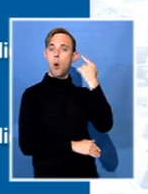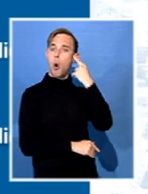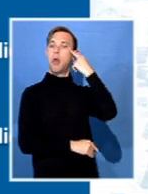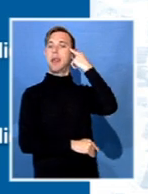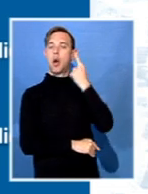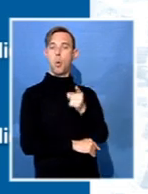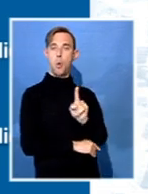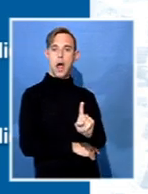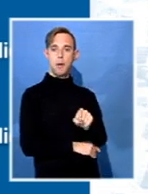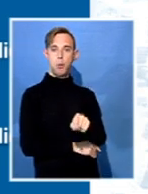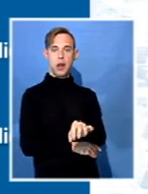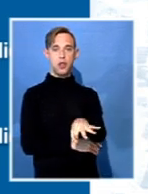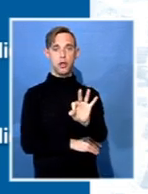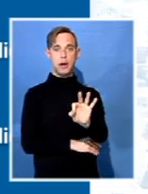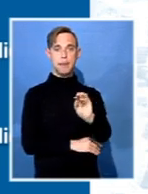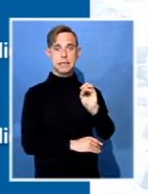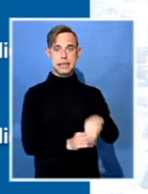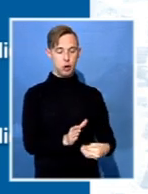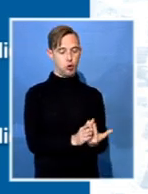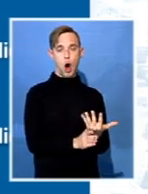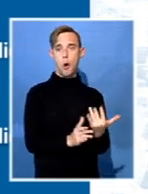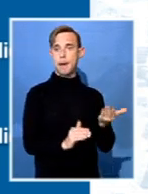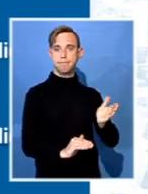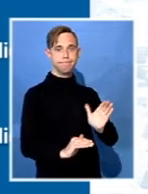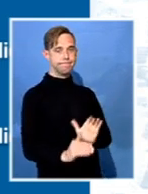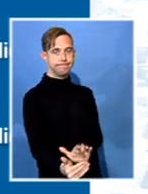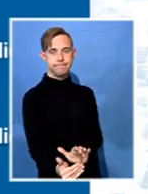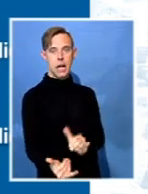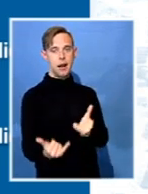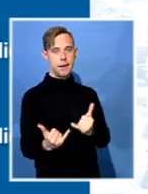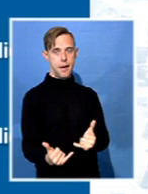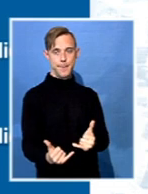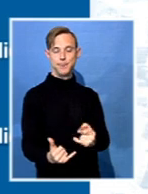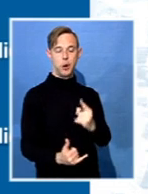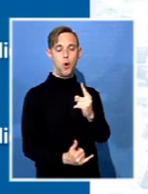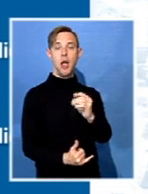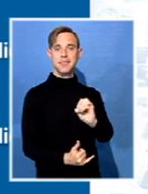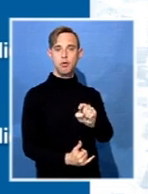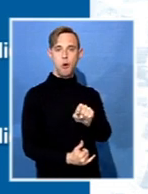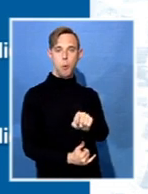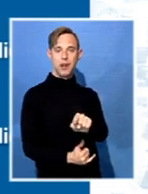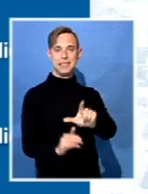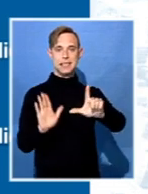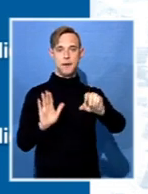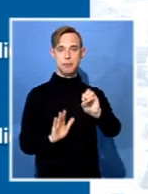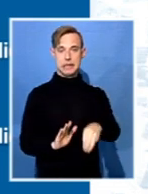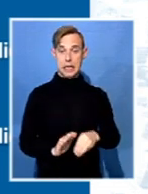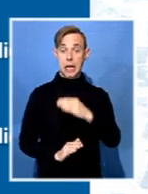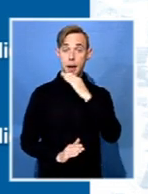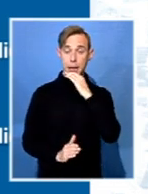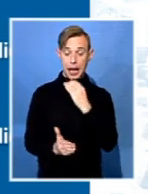earlier projection of 1.3%. Now, if the economy doesn't grow, South Africa won't be able to deal